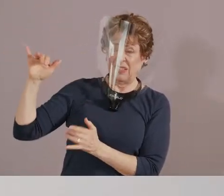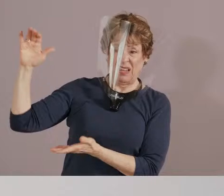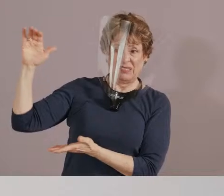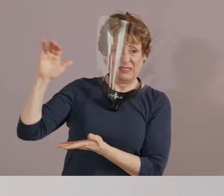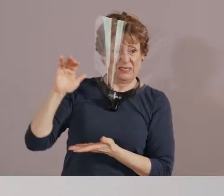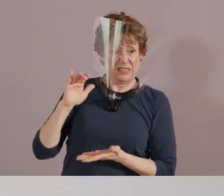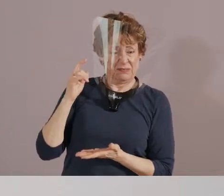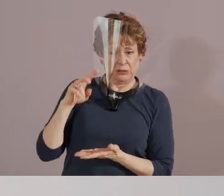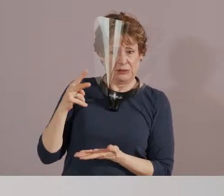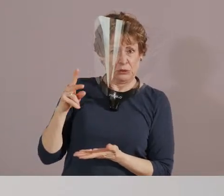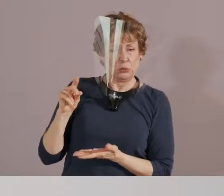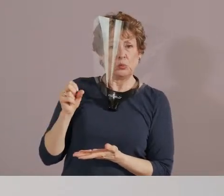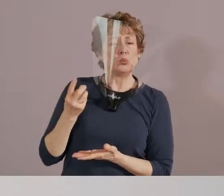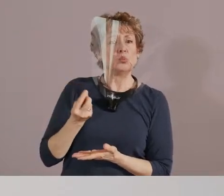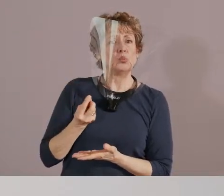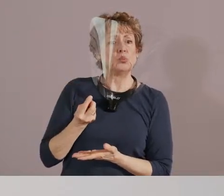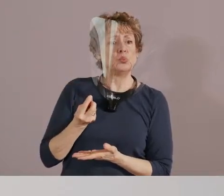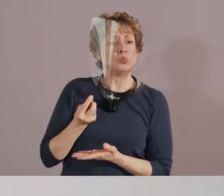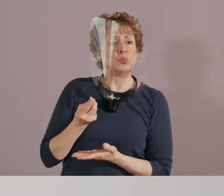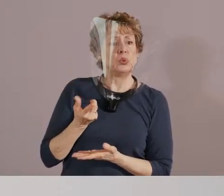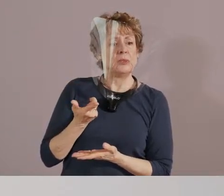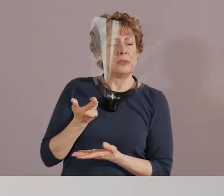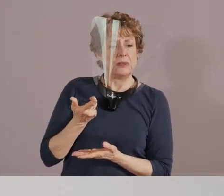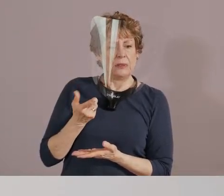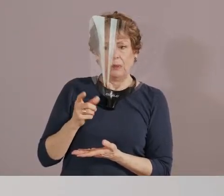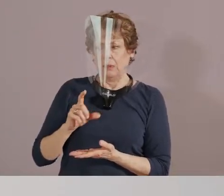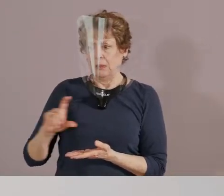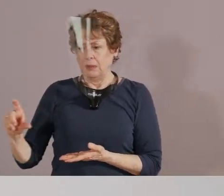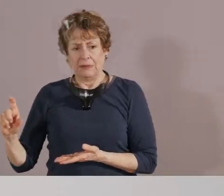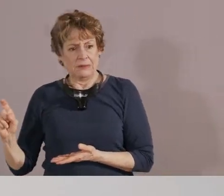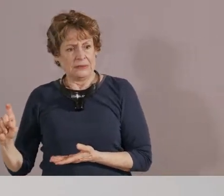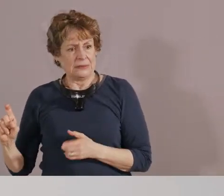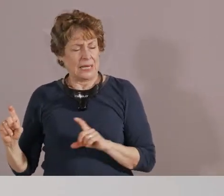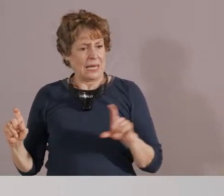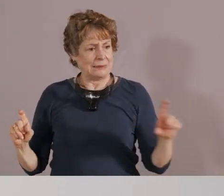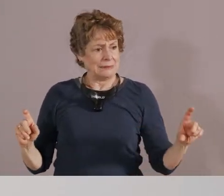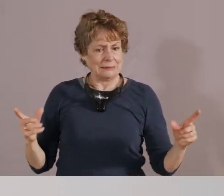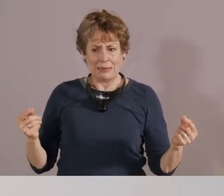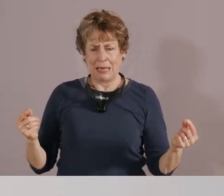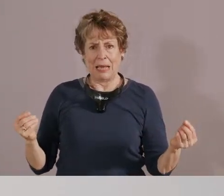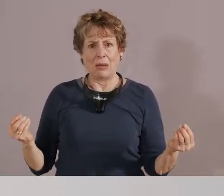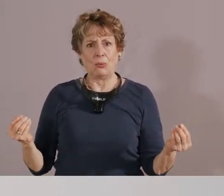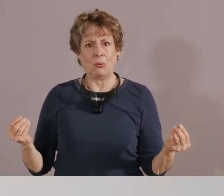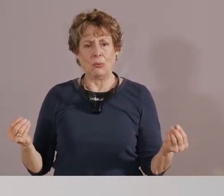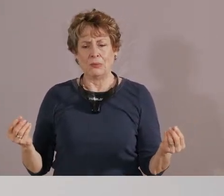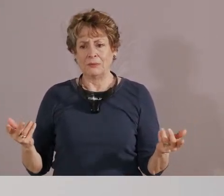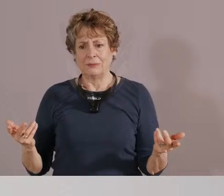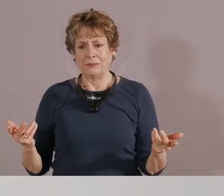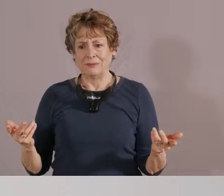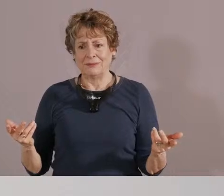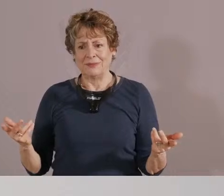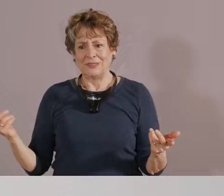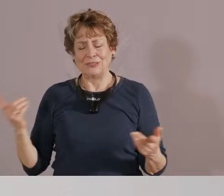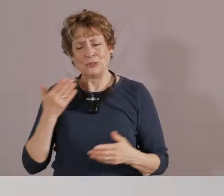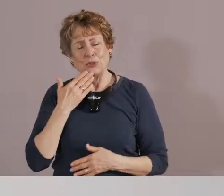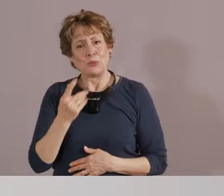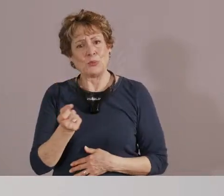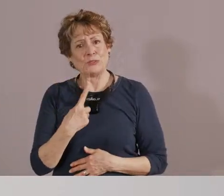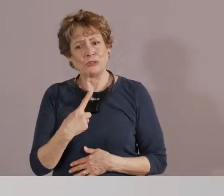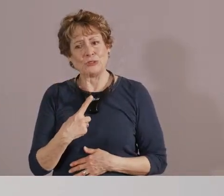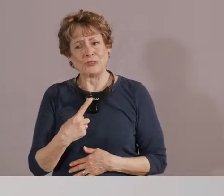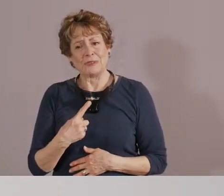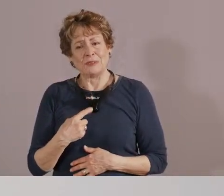because how you interpret those numbers are going to depend slightly on what day you're looking.